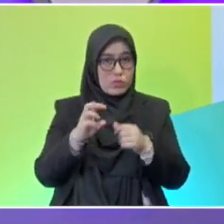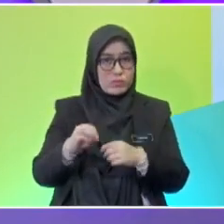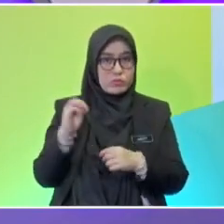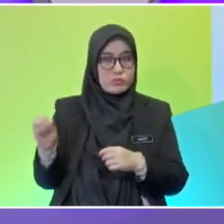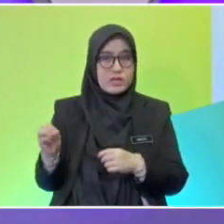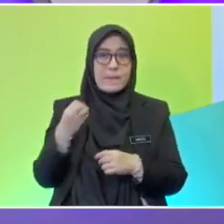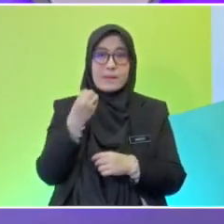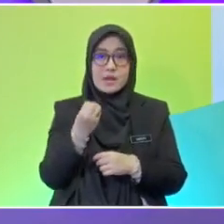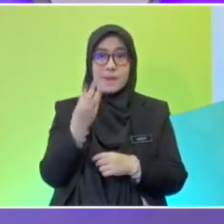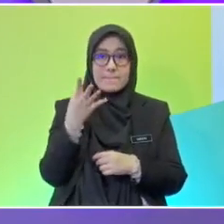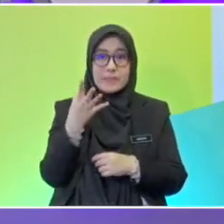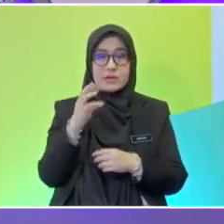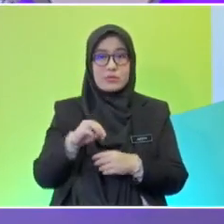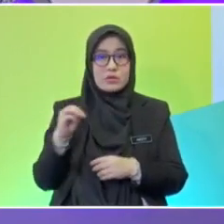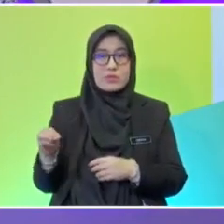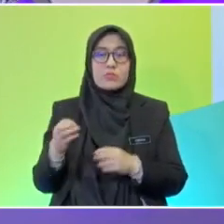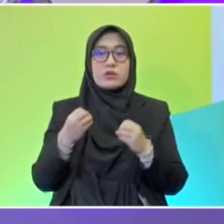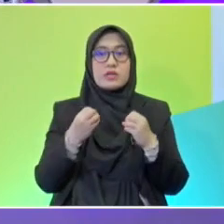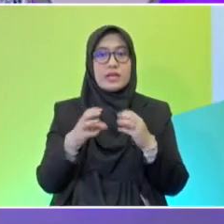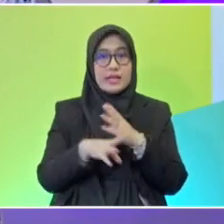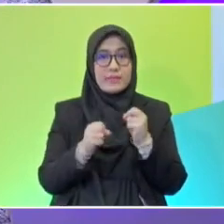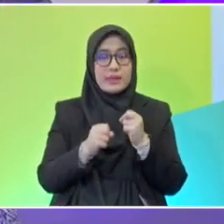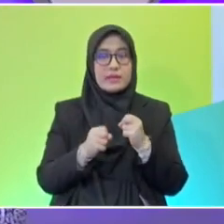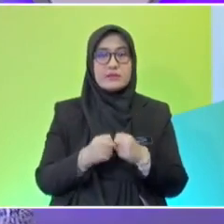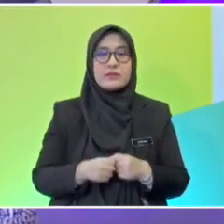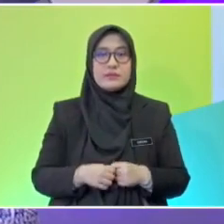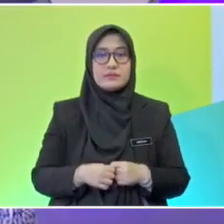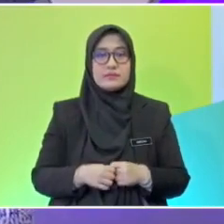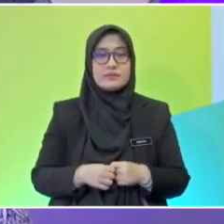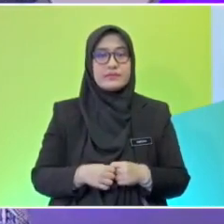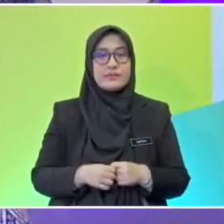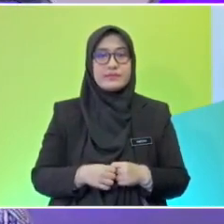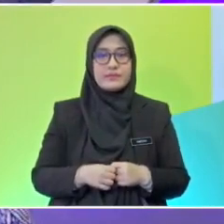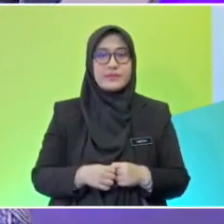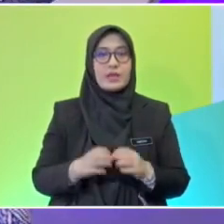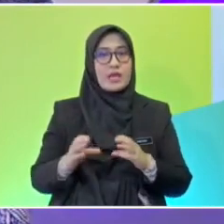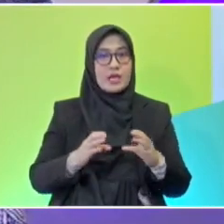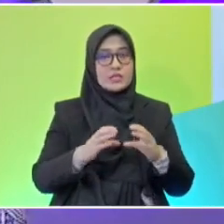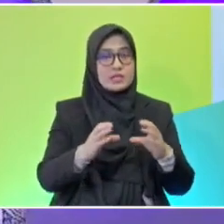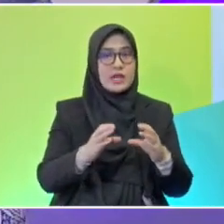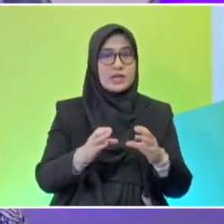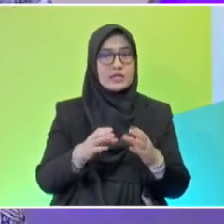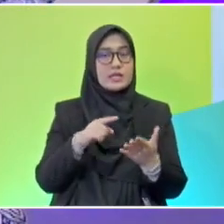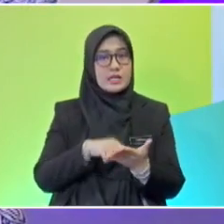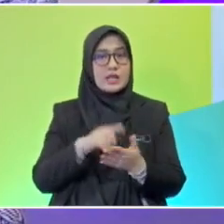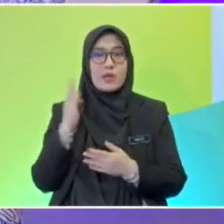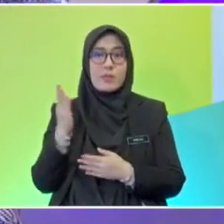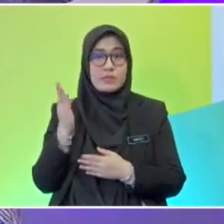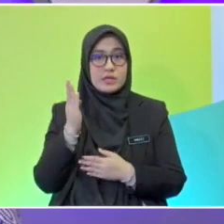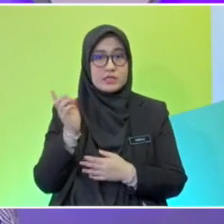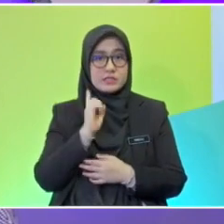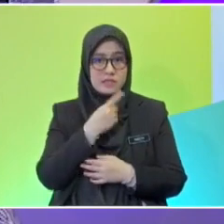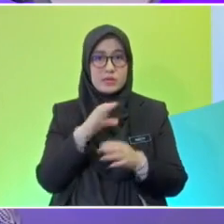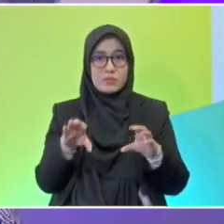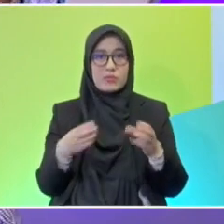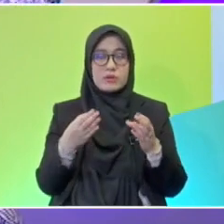on what I observe. However, this is very general. There are no further details to it. So if